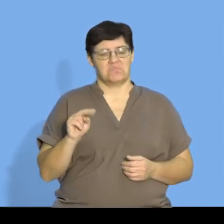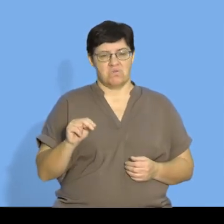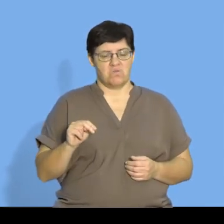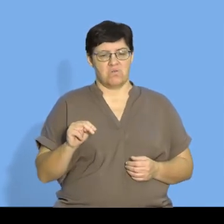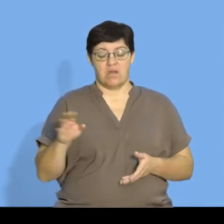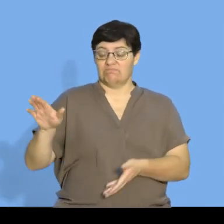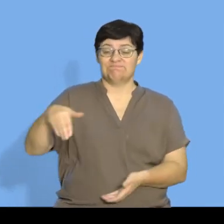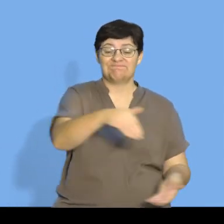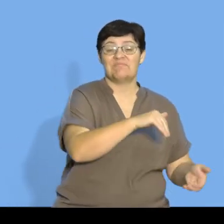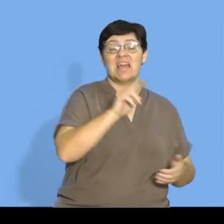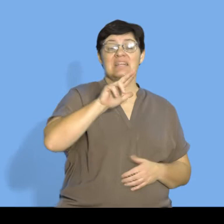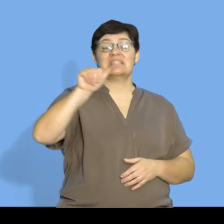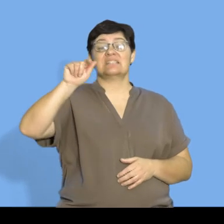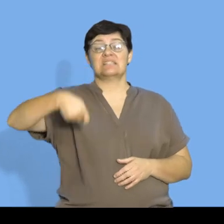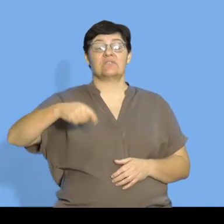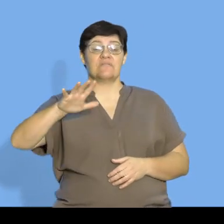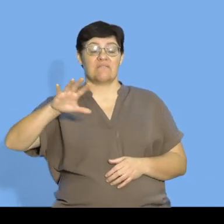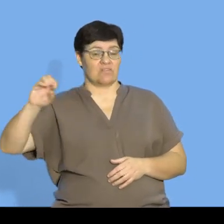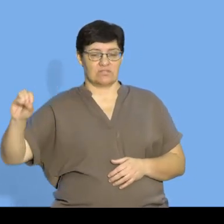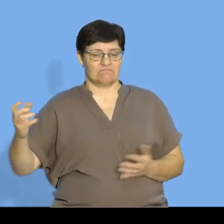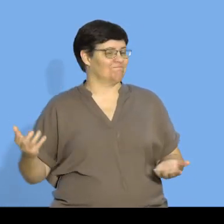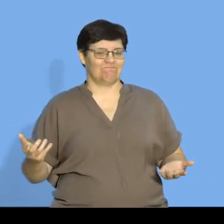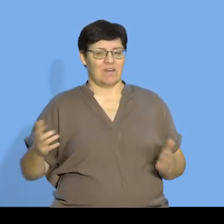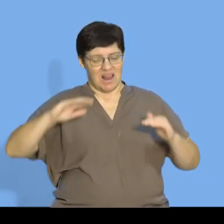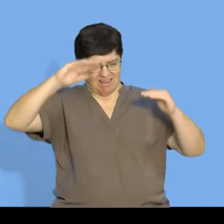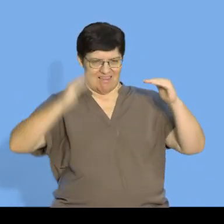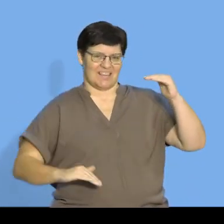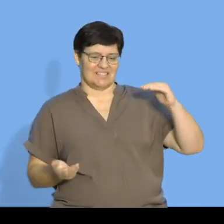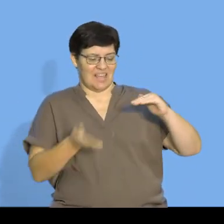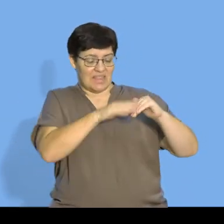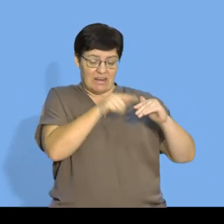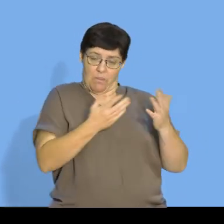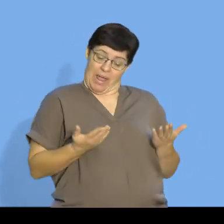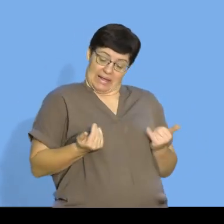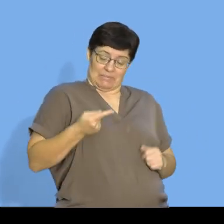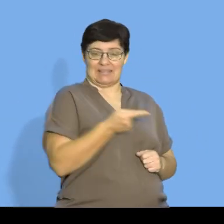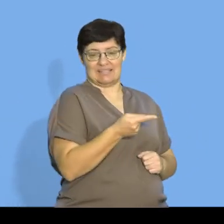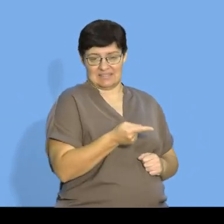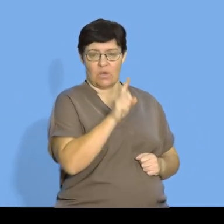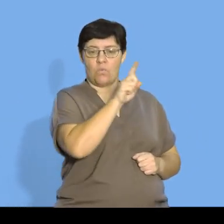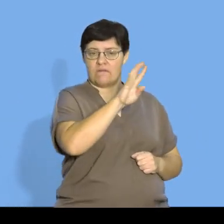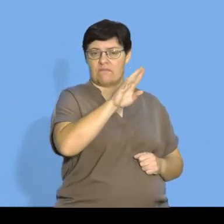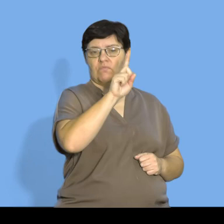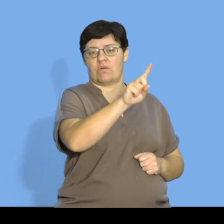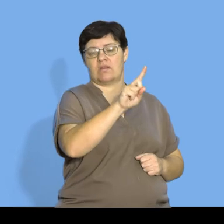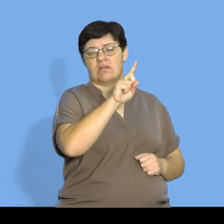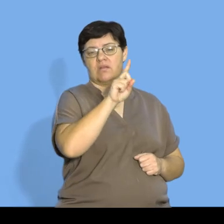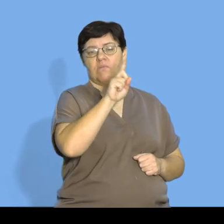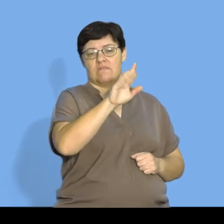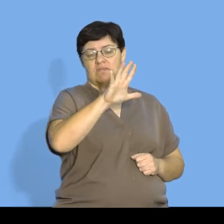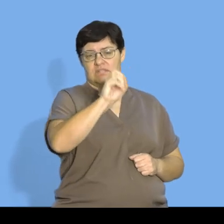no, the collections of 86,500 are much lower than the expected